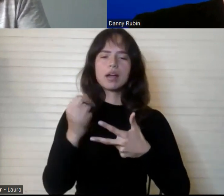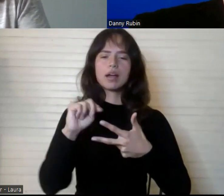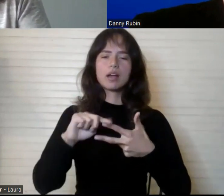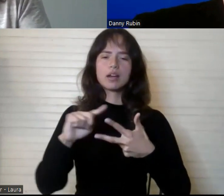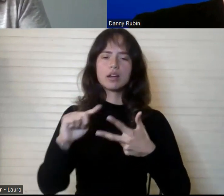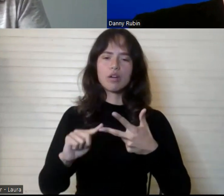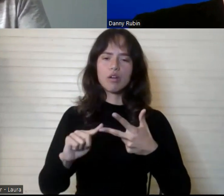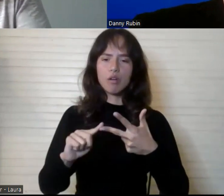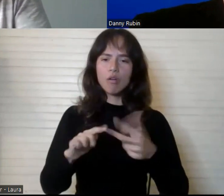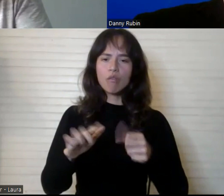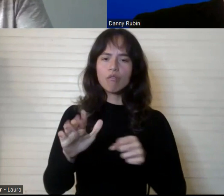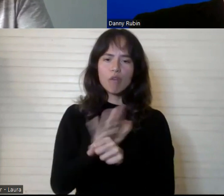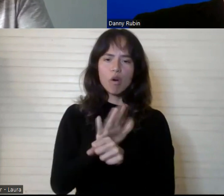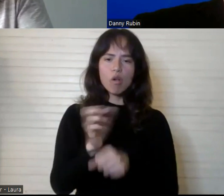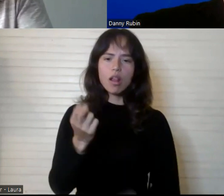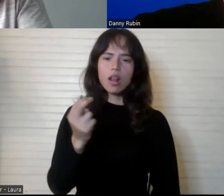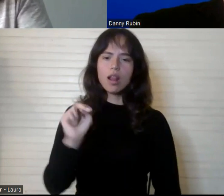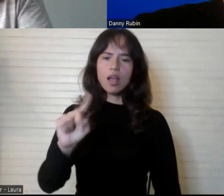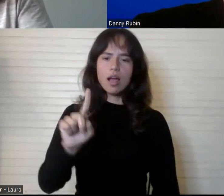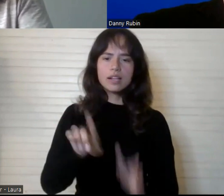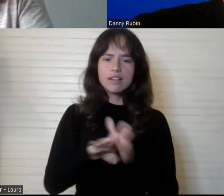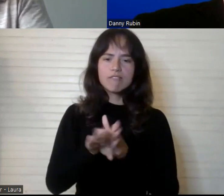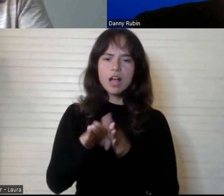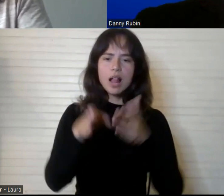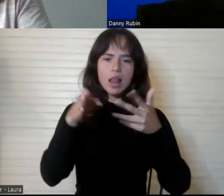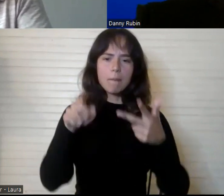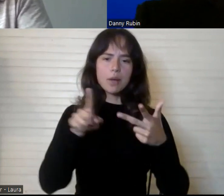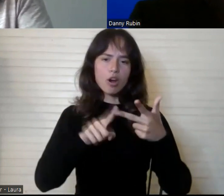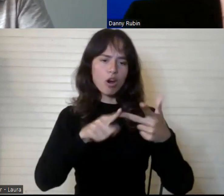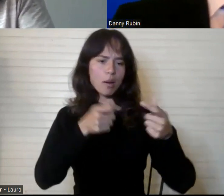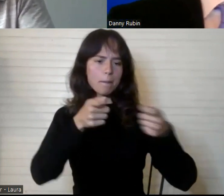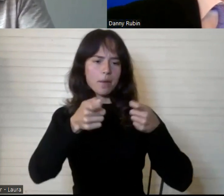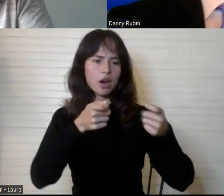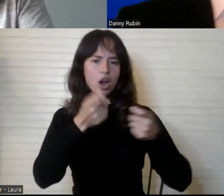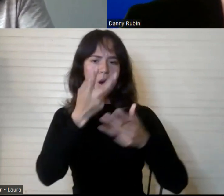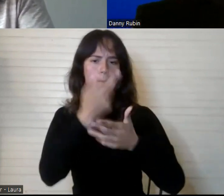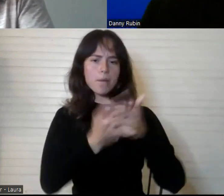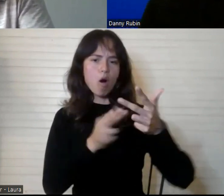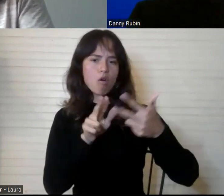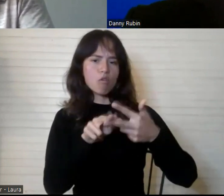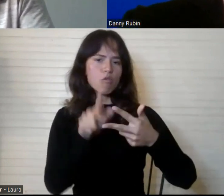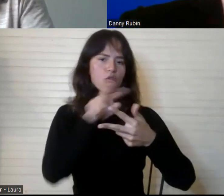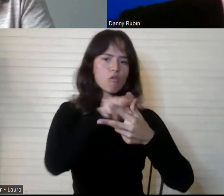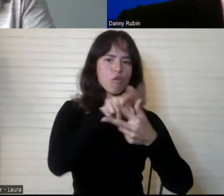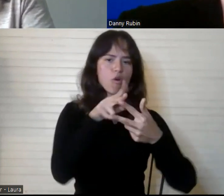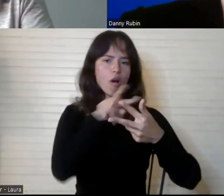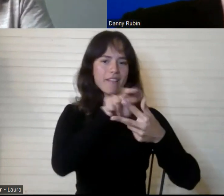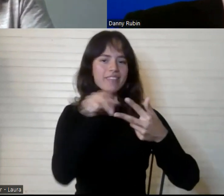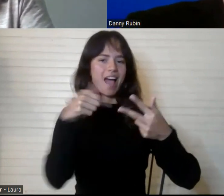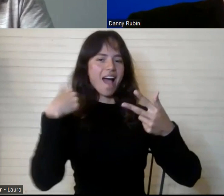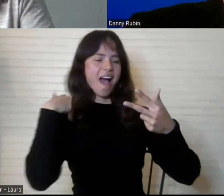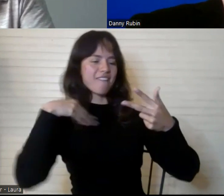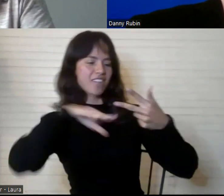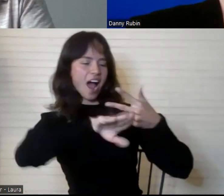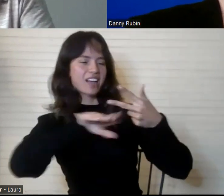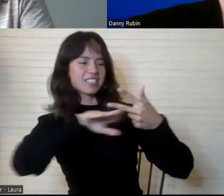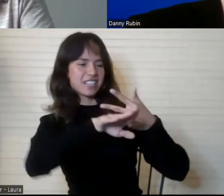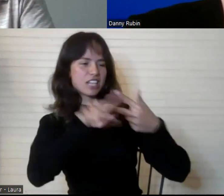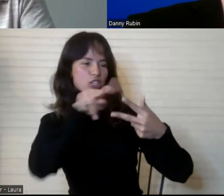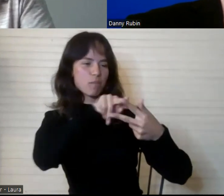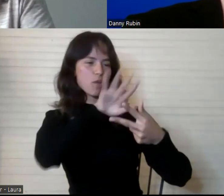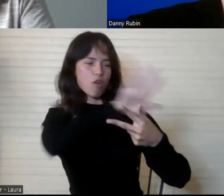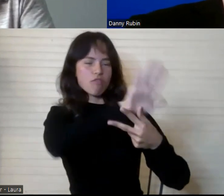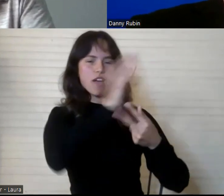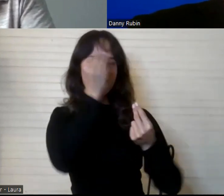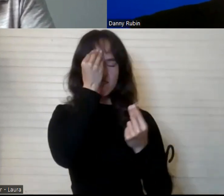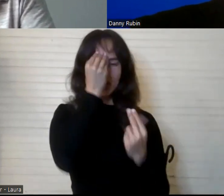in both front-end and back-end technologies, and they're capable of working on all aspects of web development. Well, you gave one thing I really